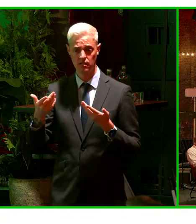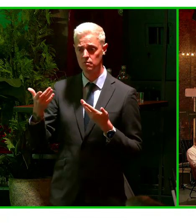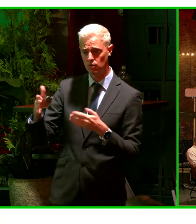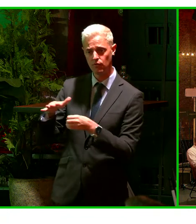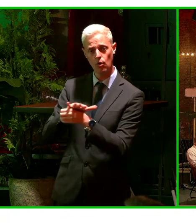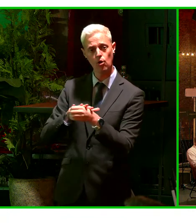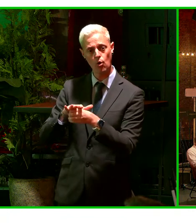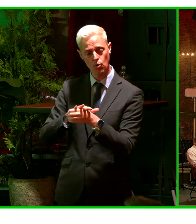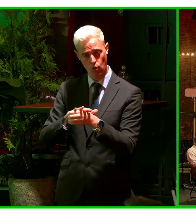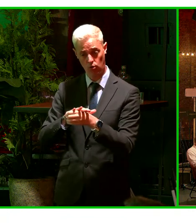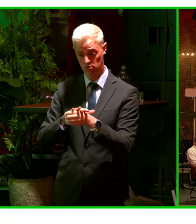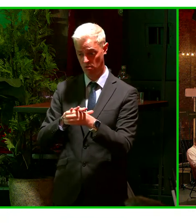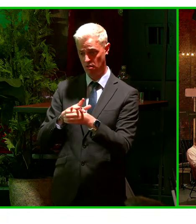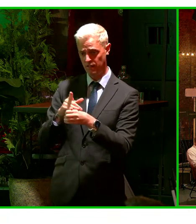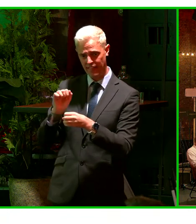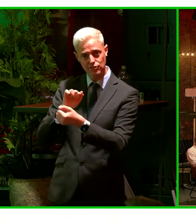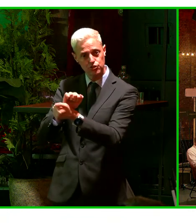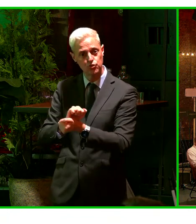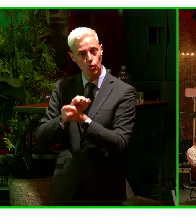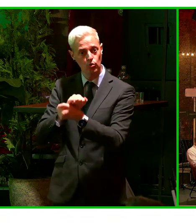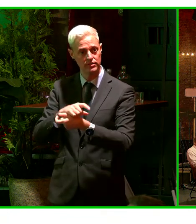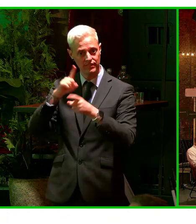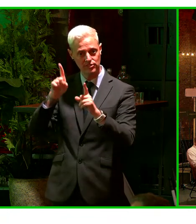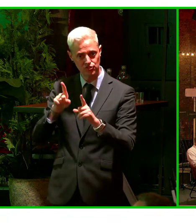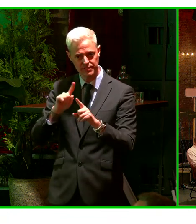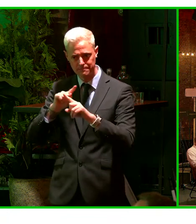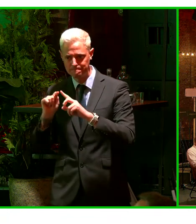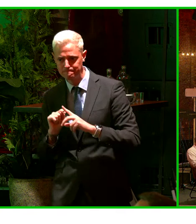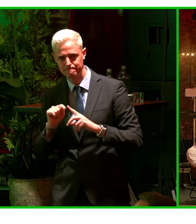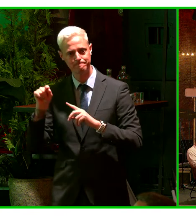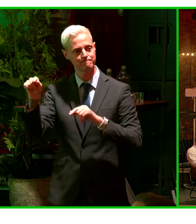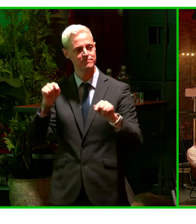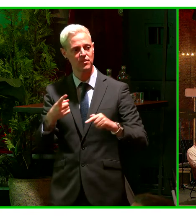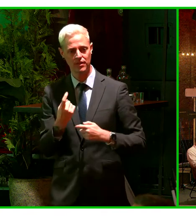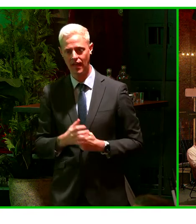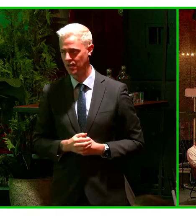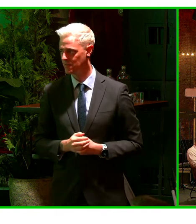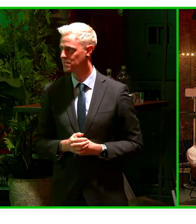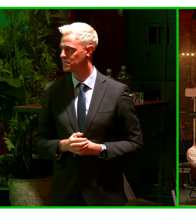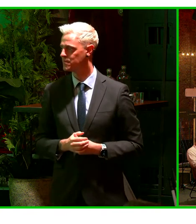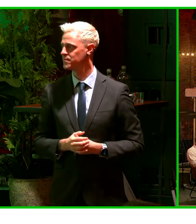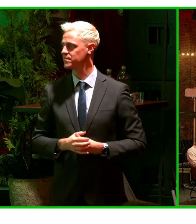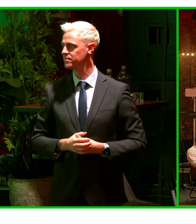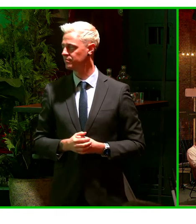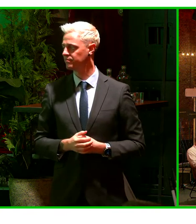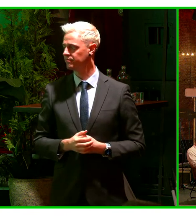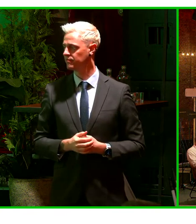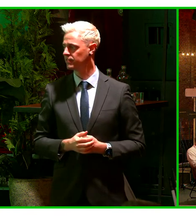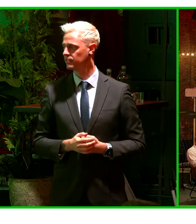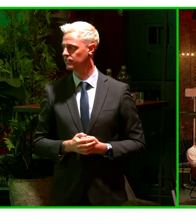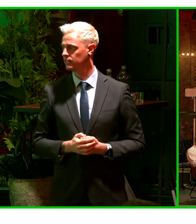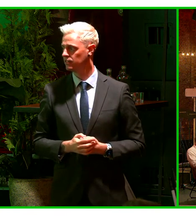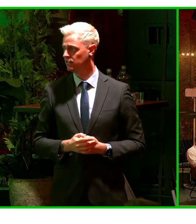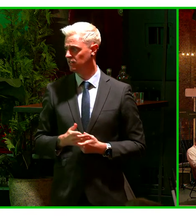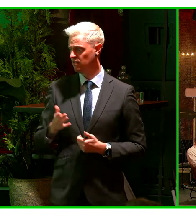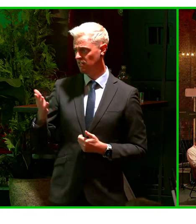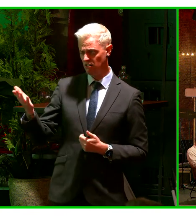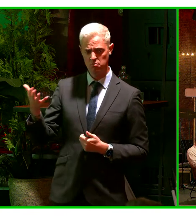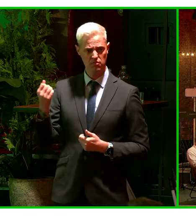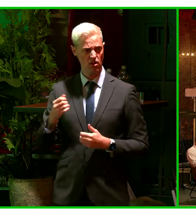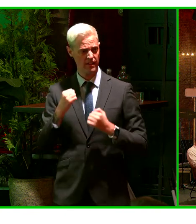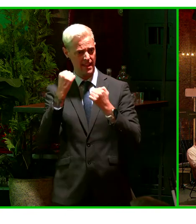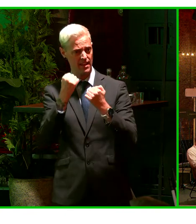help to resolve this? Well, it's got a really big part to play. I think we talk about that we have an energy mix at the